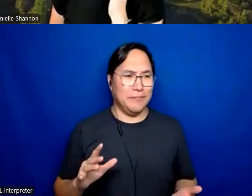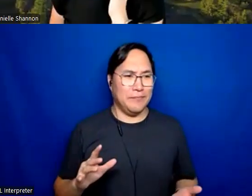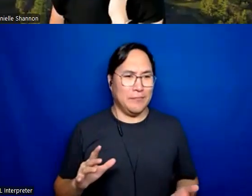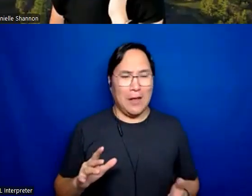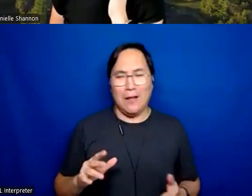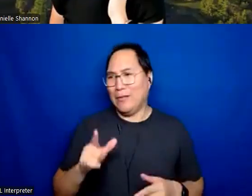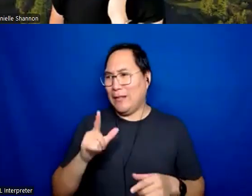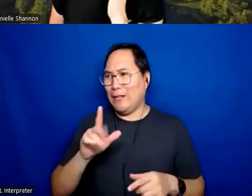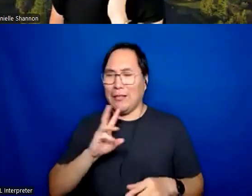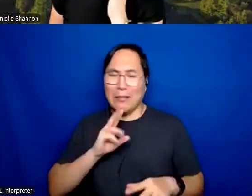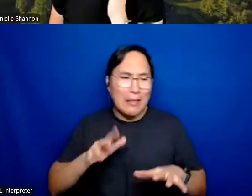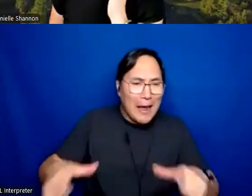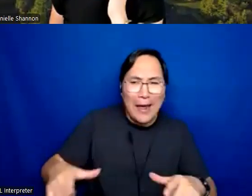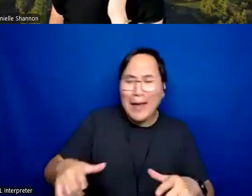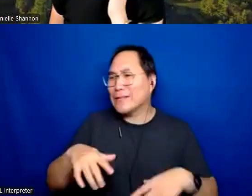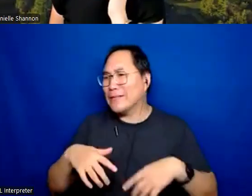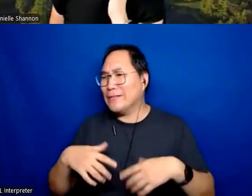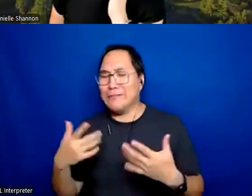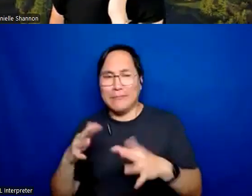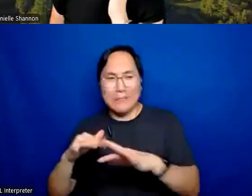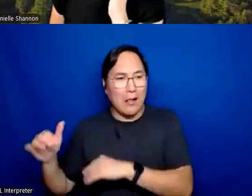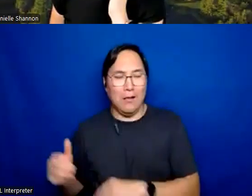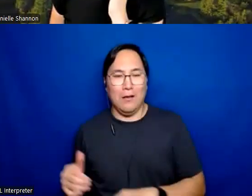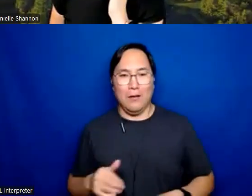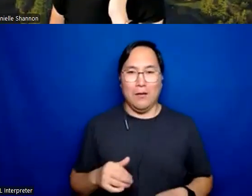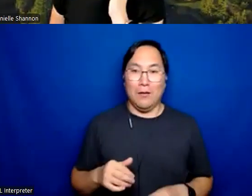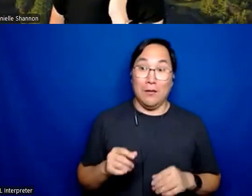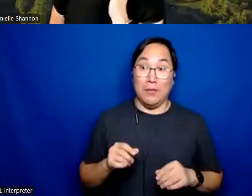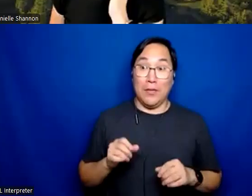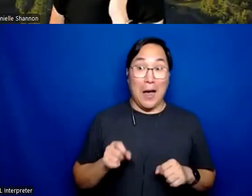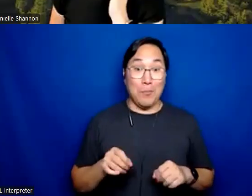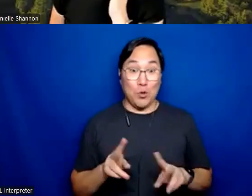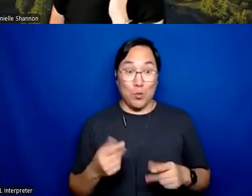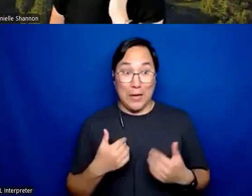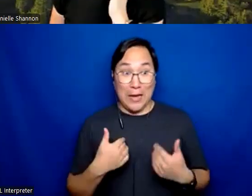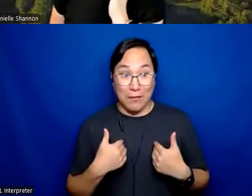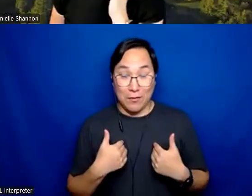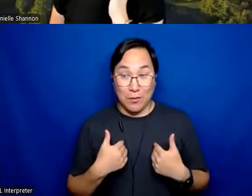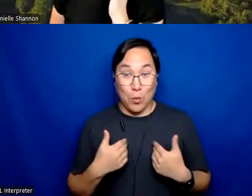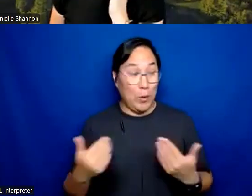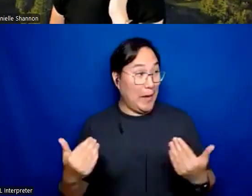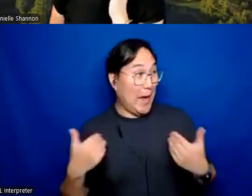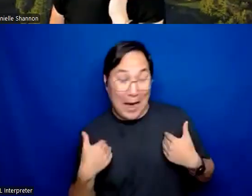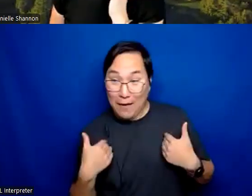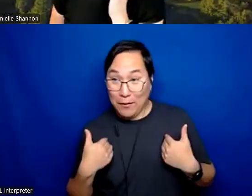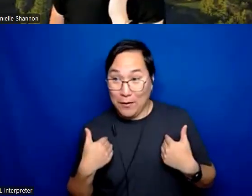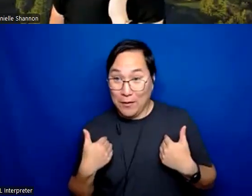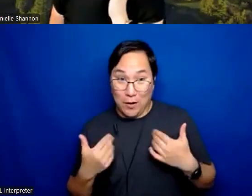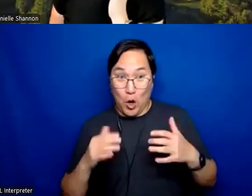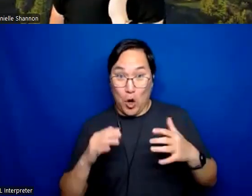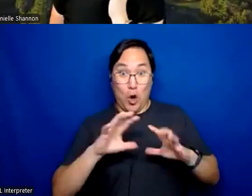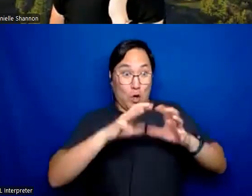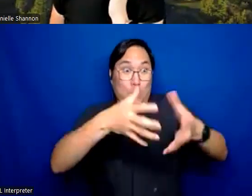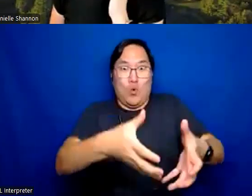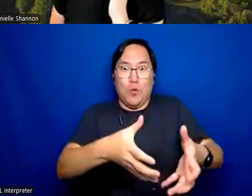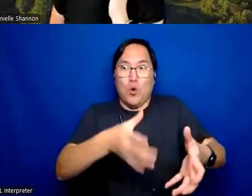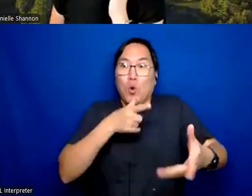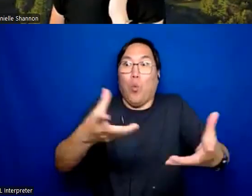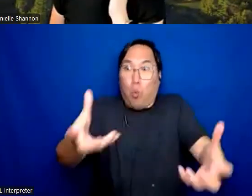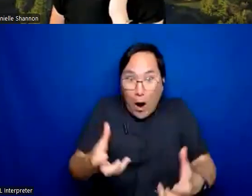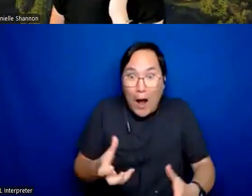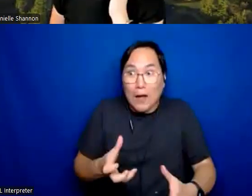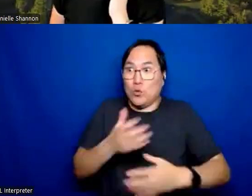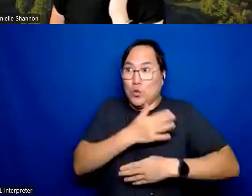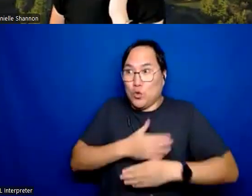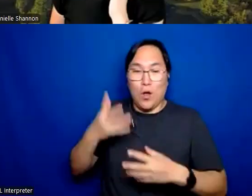ponds, etc. So I think the opportunity is we have a captive audience of people who are trying to get into the woods, wanting